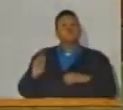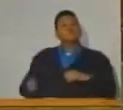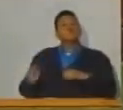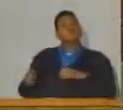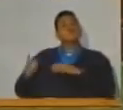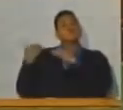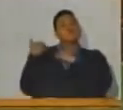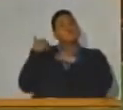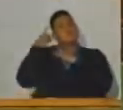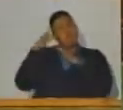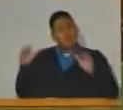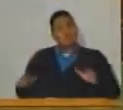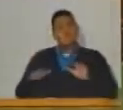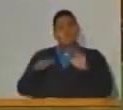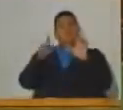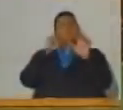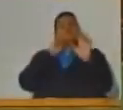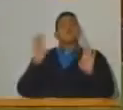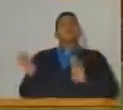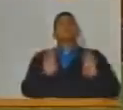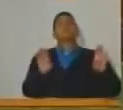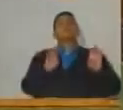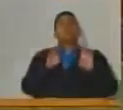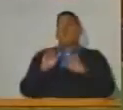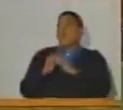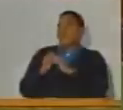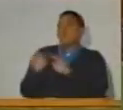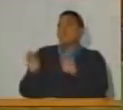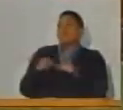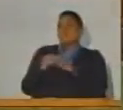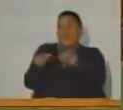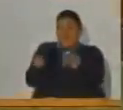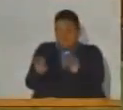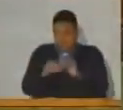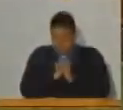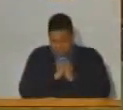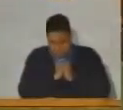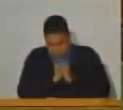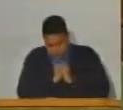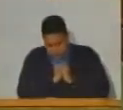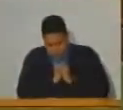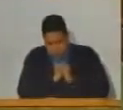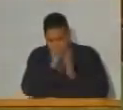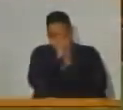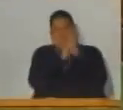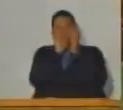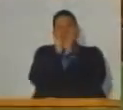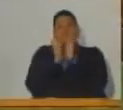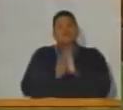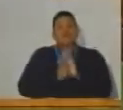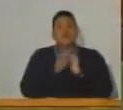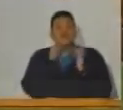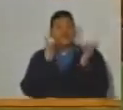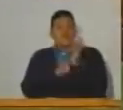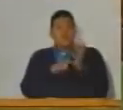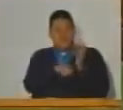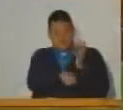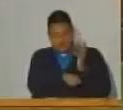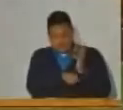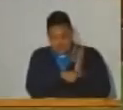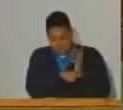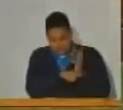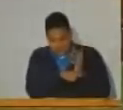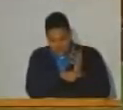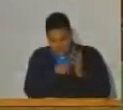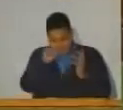for performance and behavior in office. The Law Reform Notice of Alibi